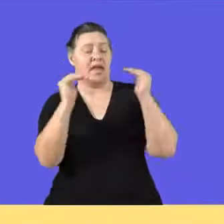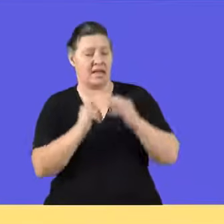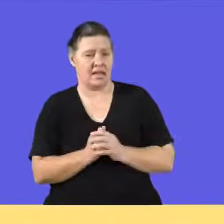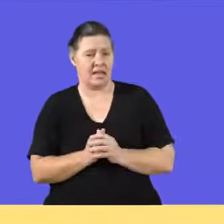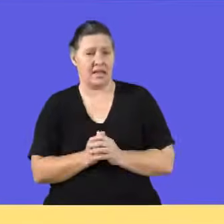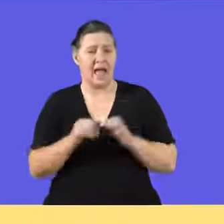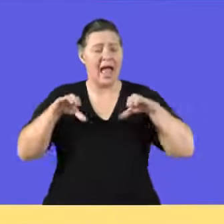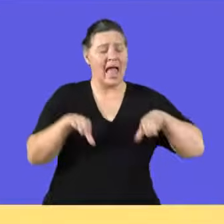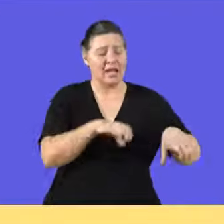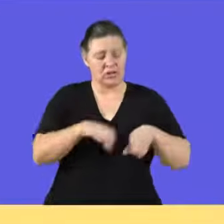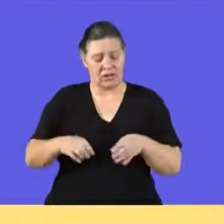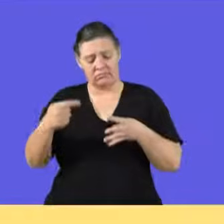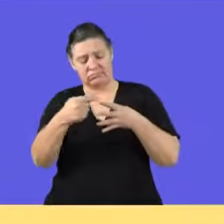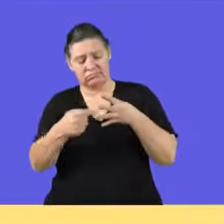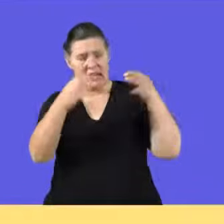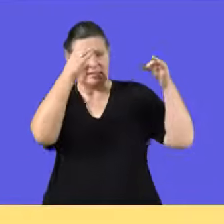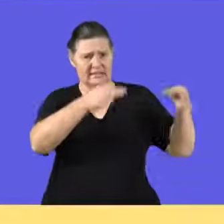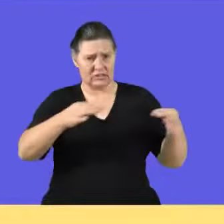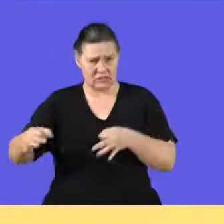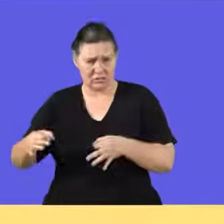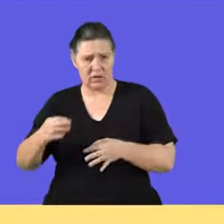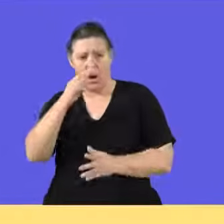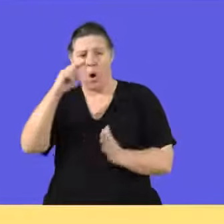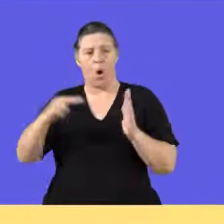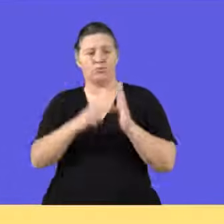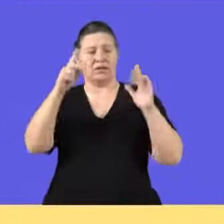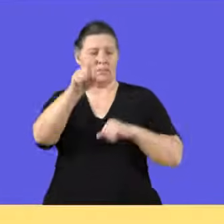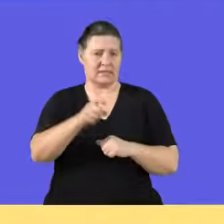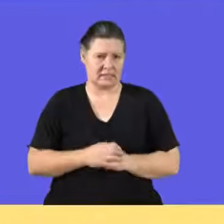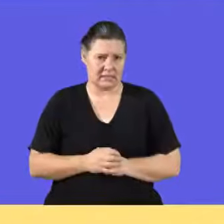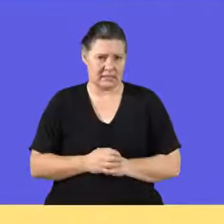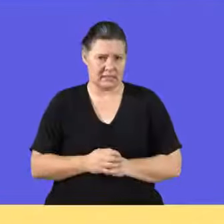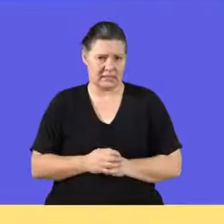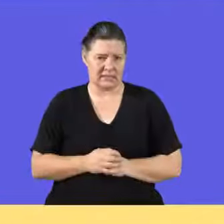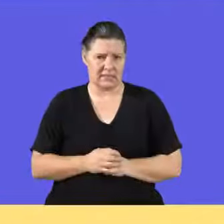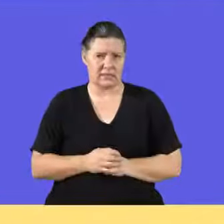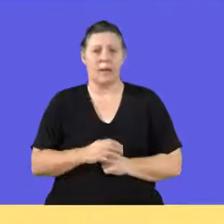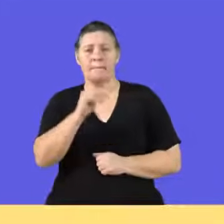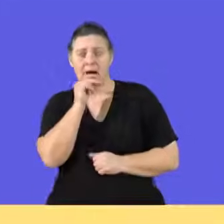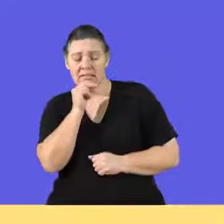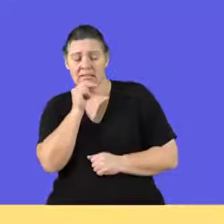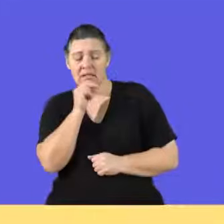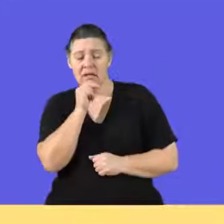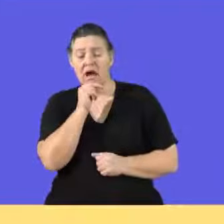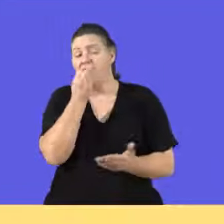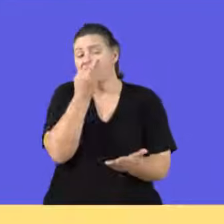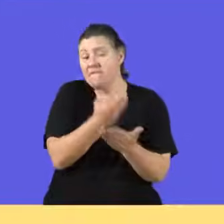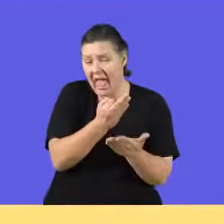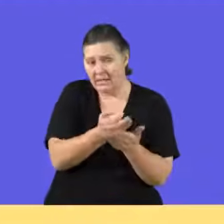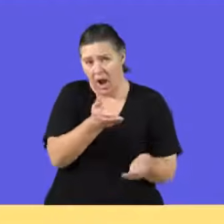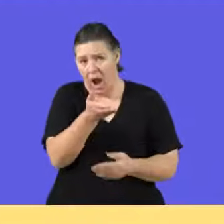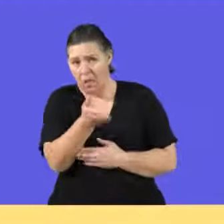number 5. Fairness. All actions and decisions should be objective. That is, they should be based on